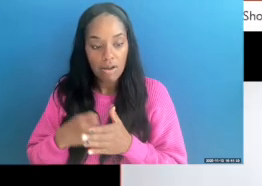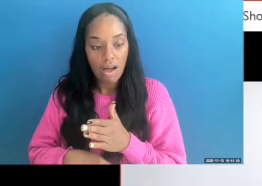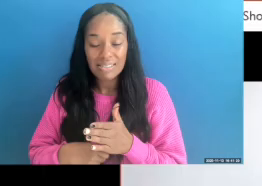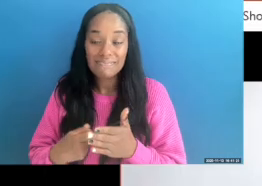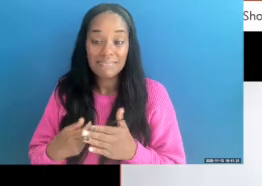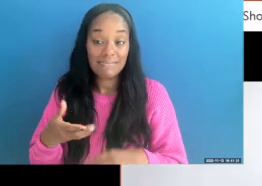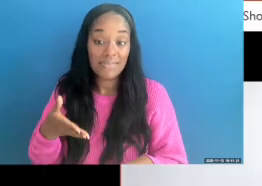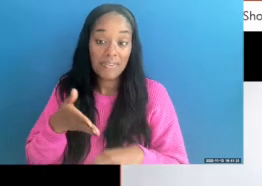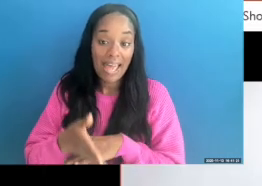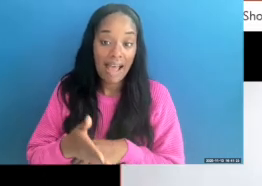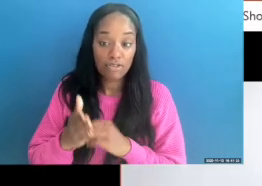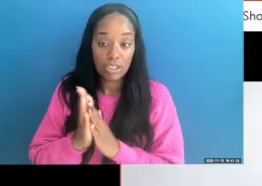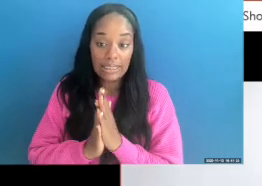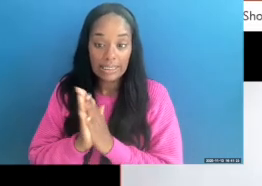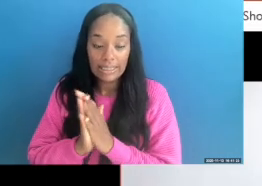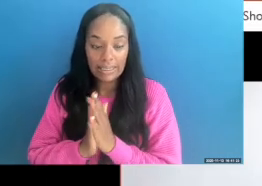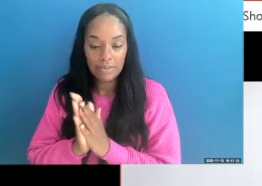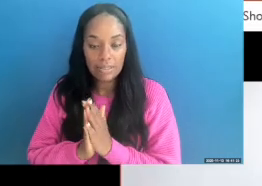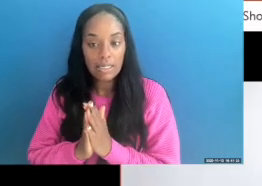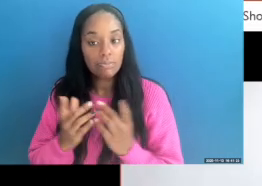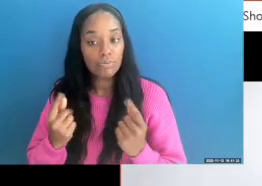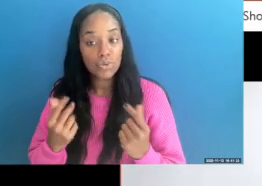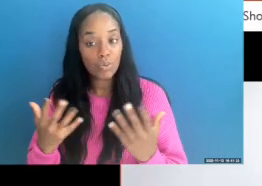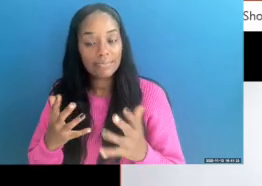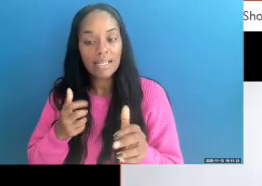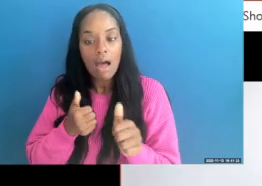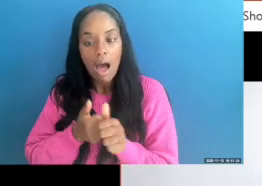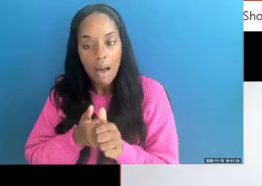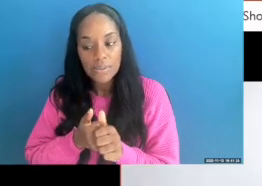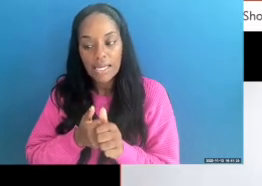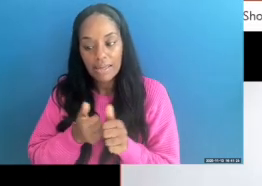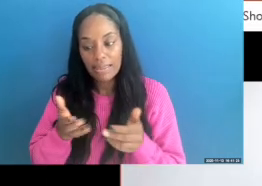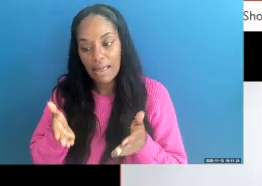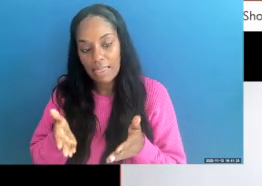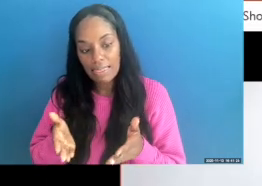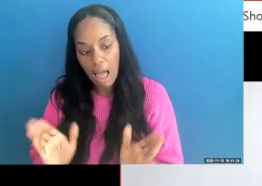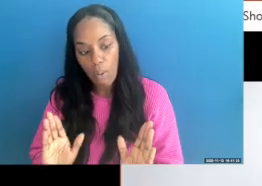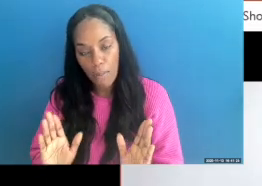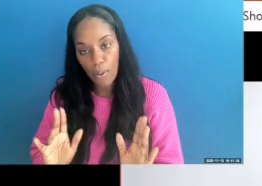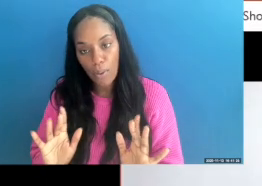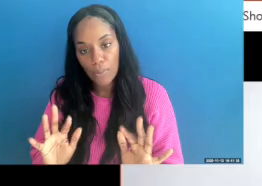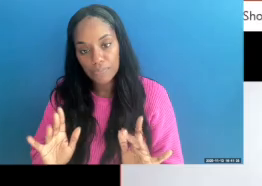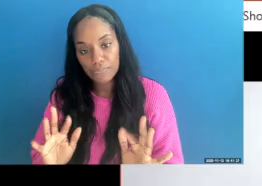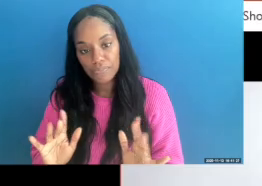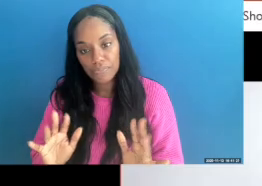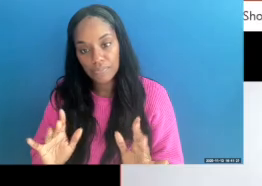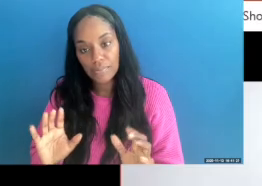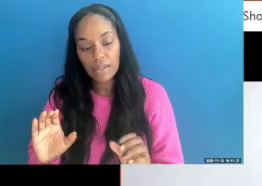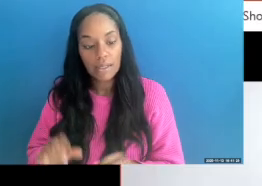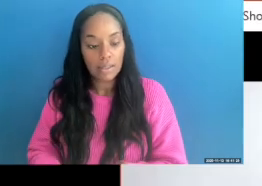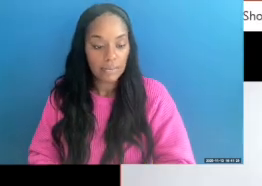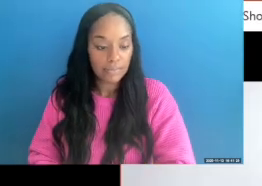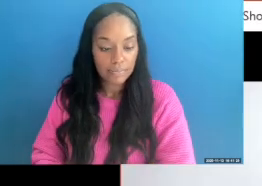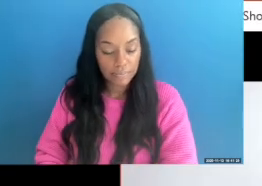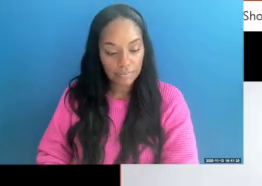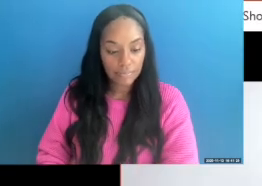out-of-pocket capital costs even after incentives are awarded, is to update the